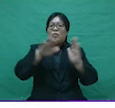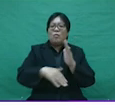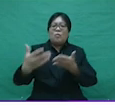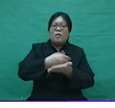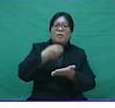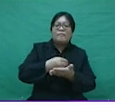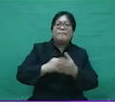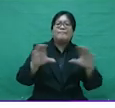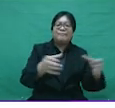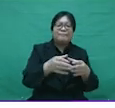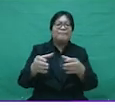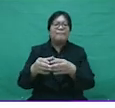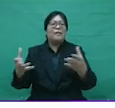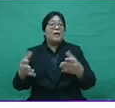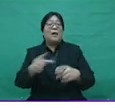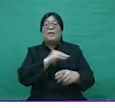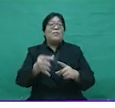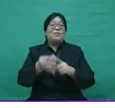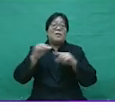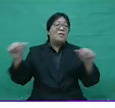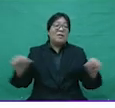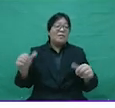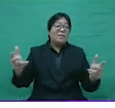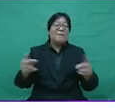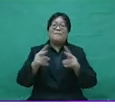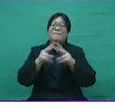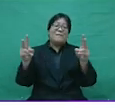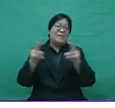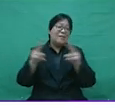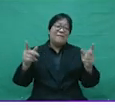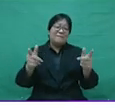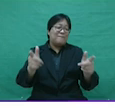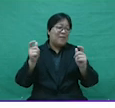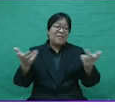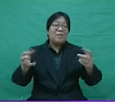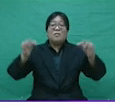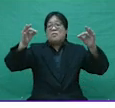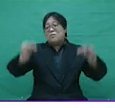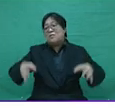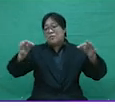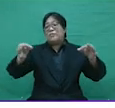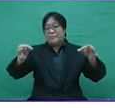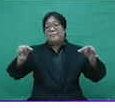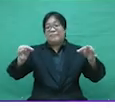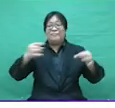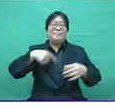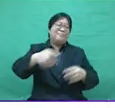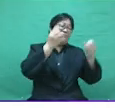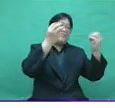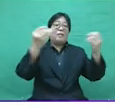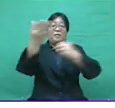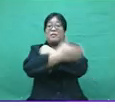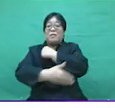income groups. And as one special activity also, very, very fast, there was a decision in a lot